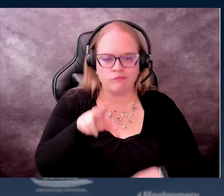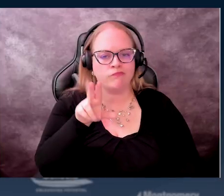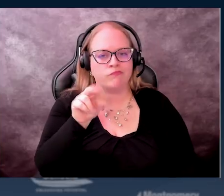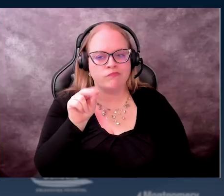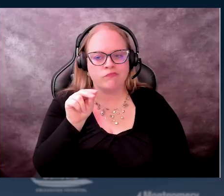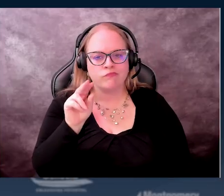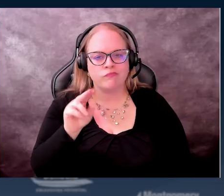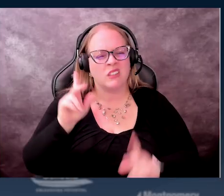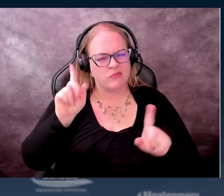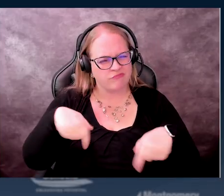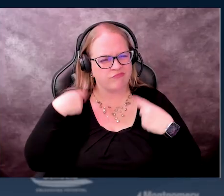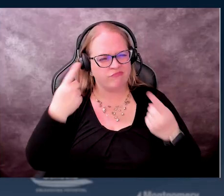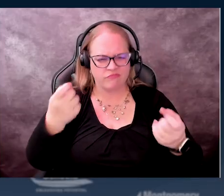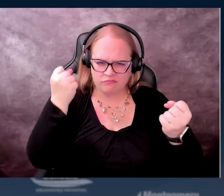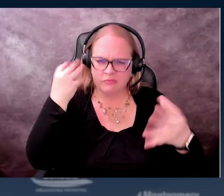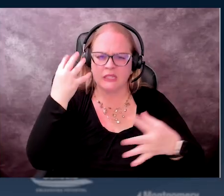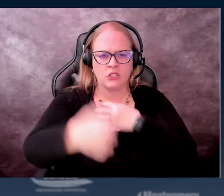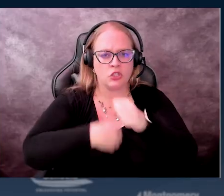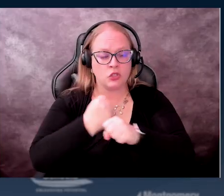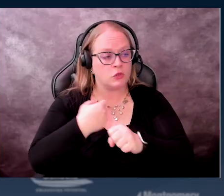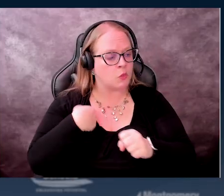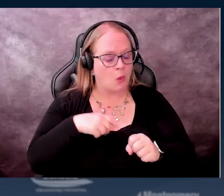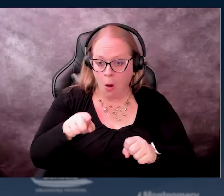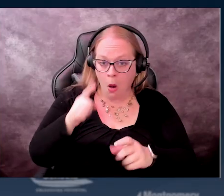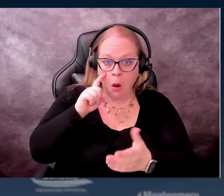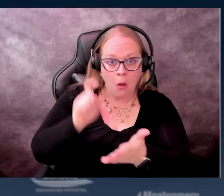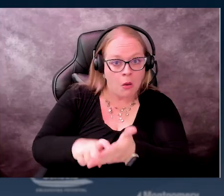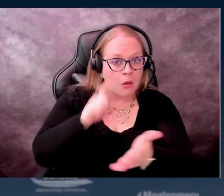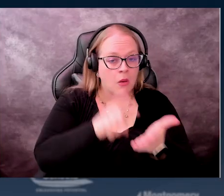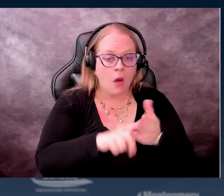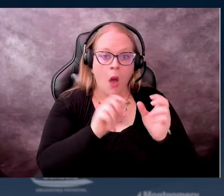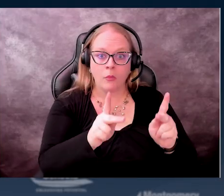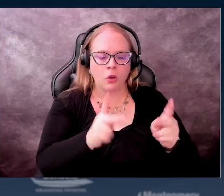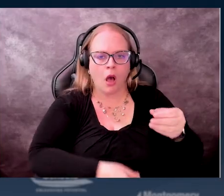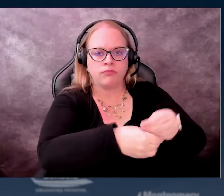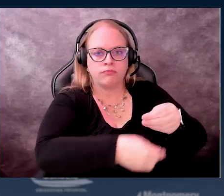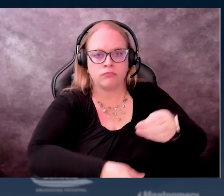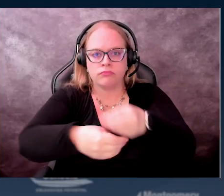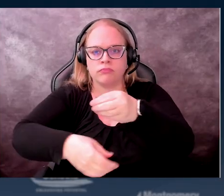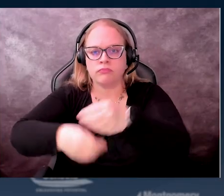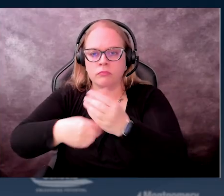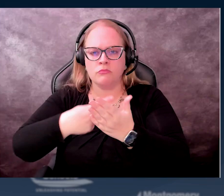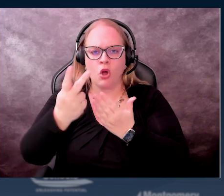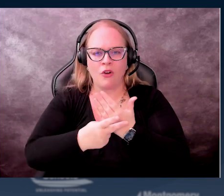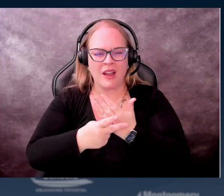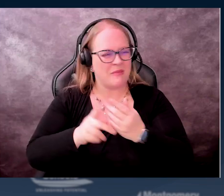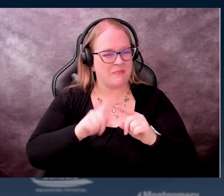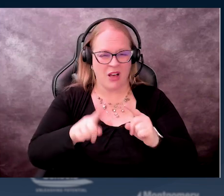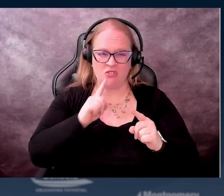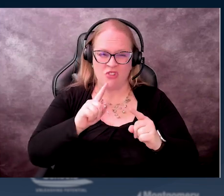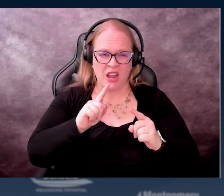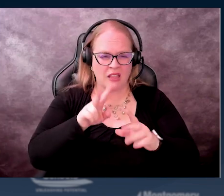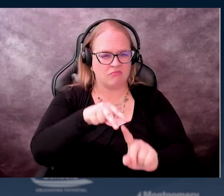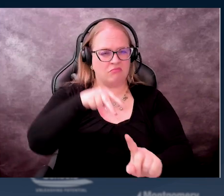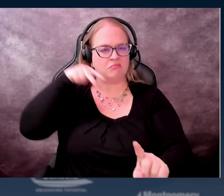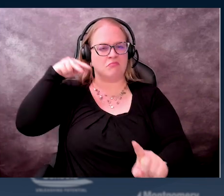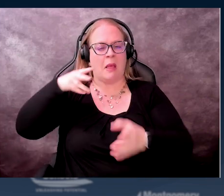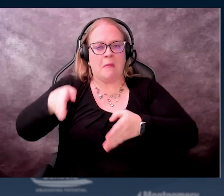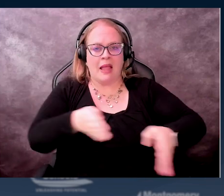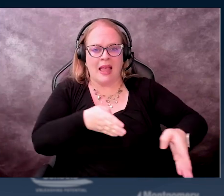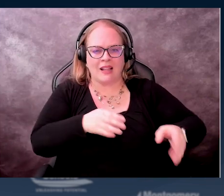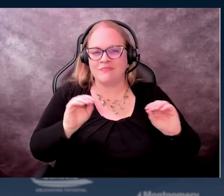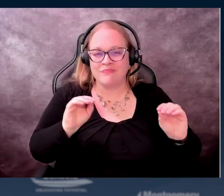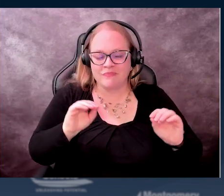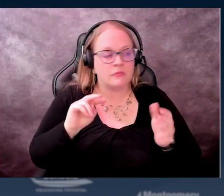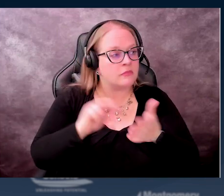added programs whenever opportunities came along, but without a great plan. That's left some students with multiple chances